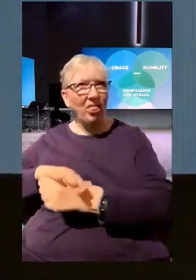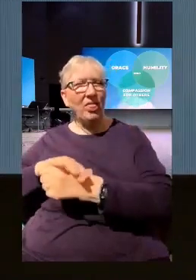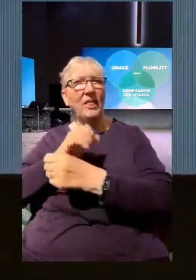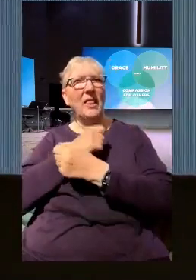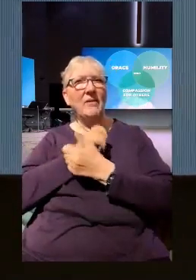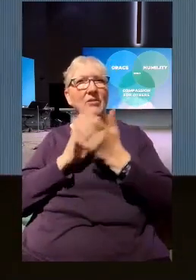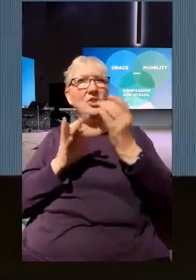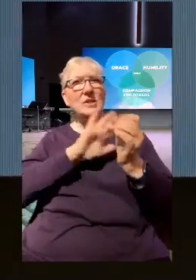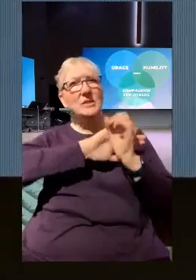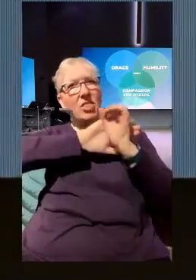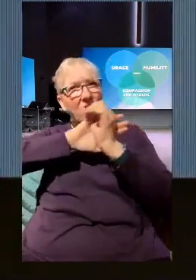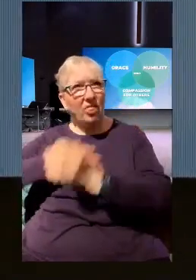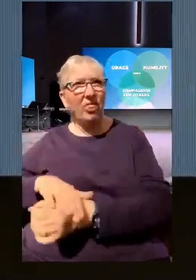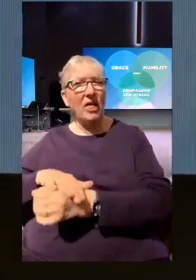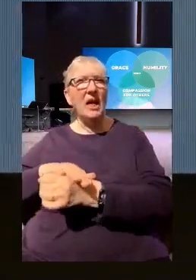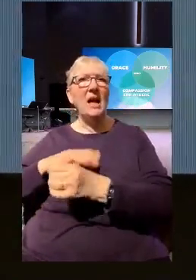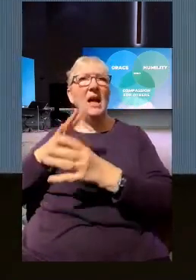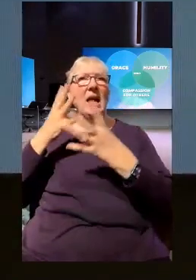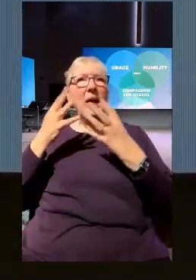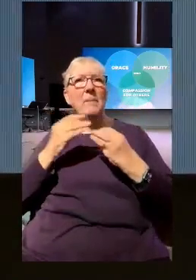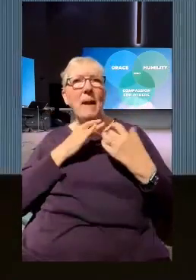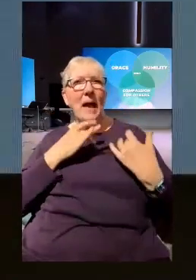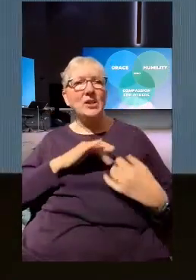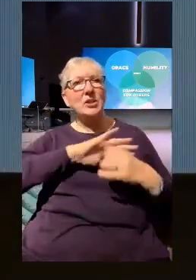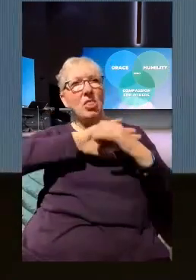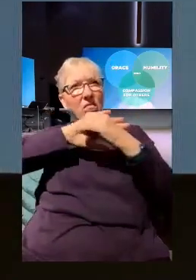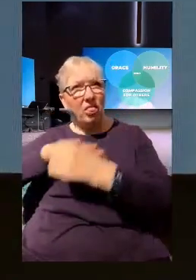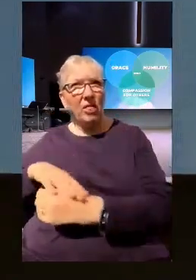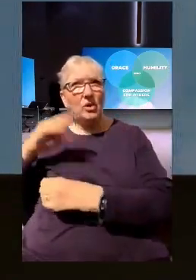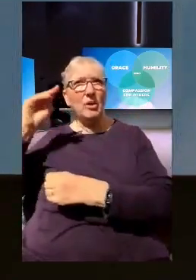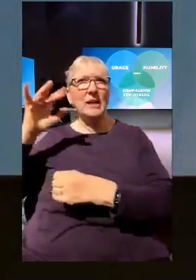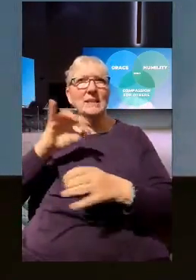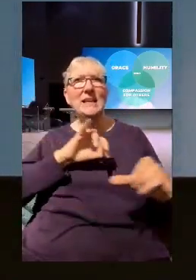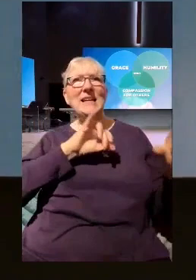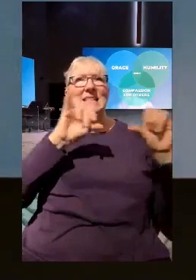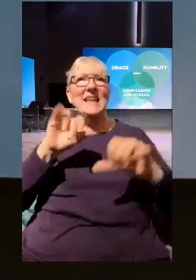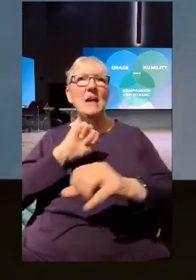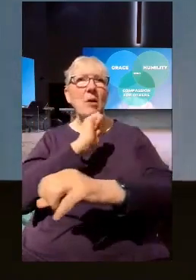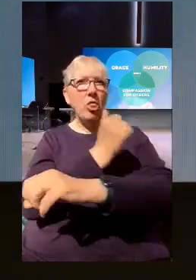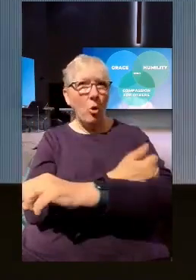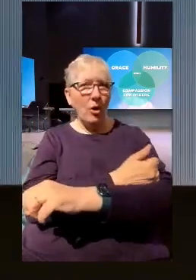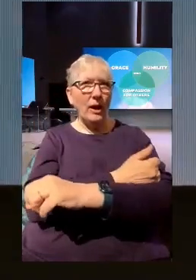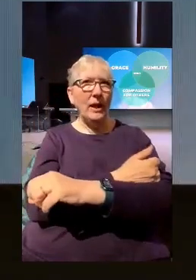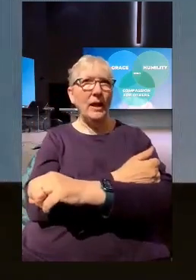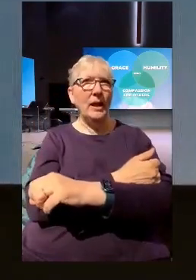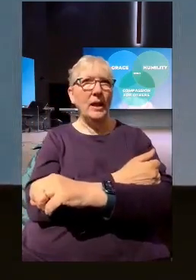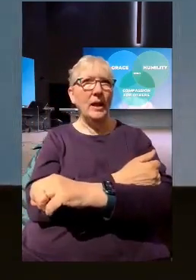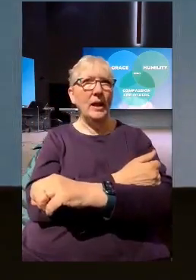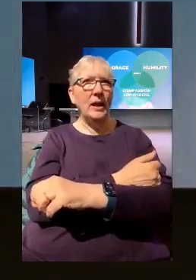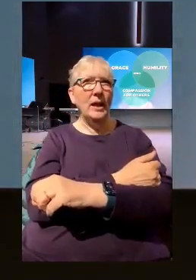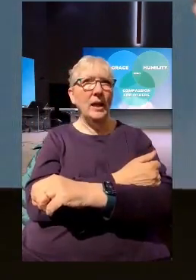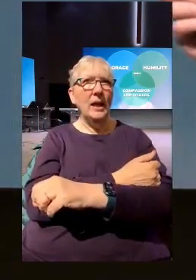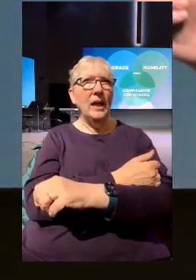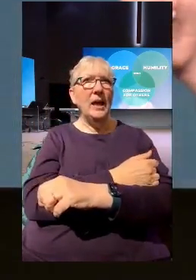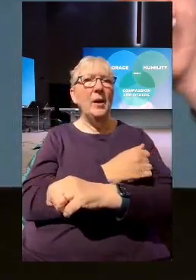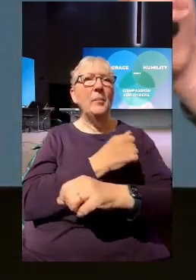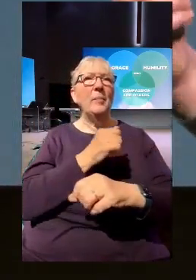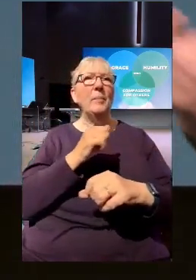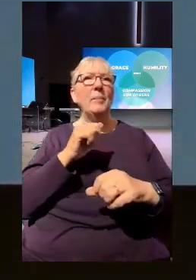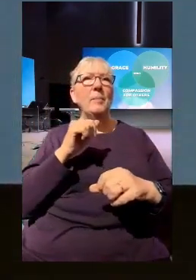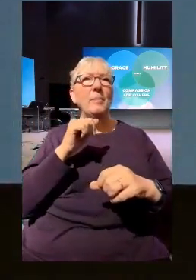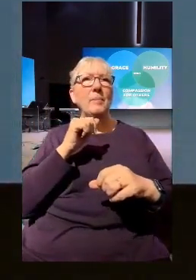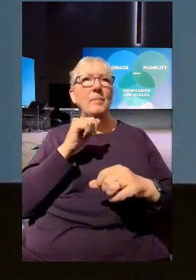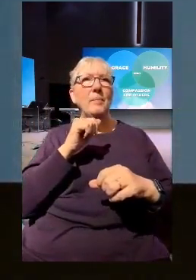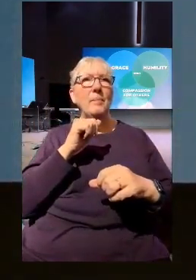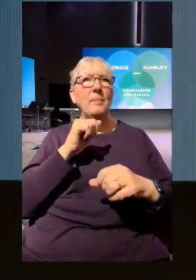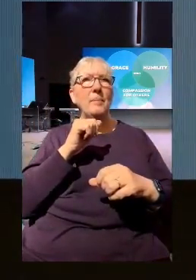and kind of crowding out grace. Same thing with authority. But they weren't just out of whack in terms of their size. They were also out of whack in terms of their